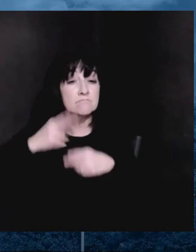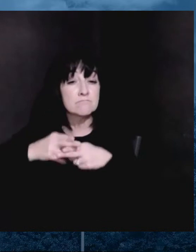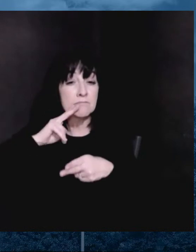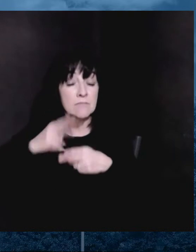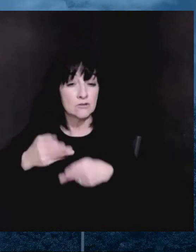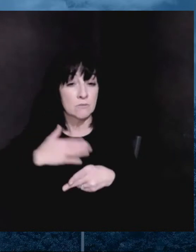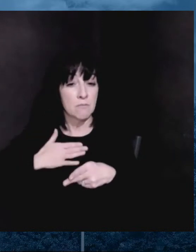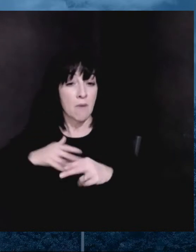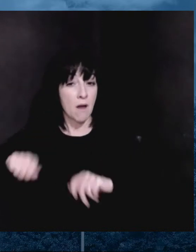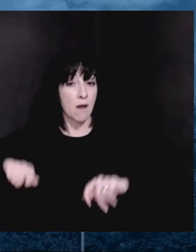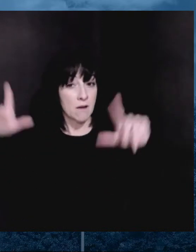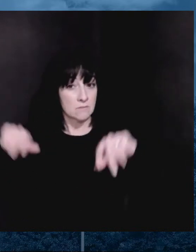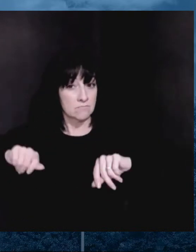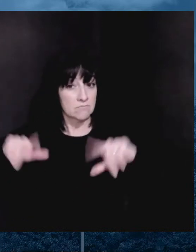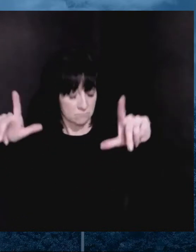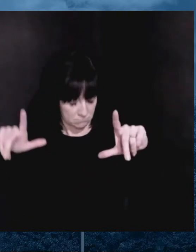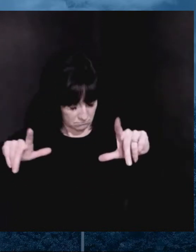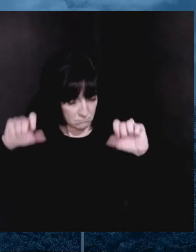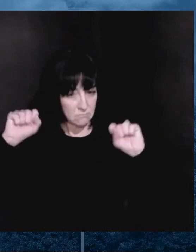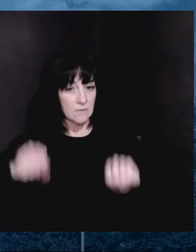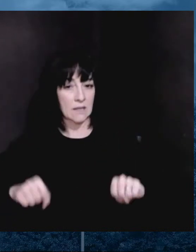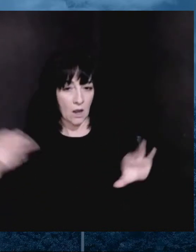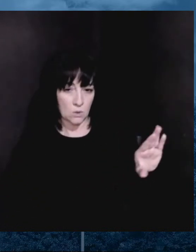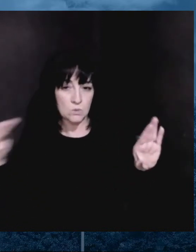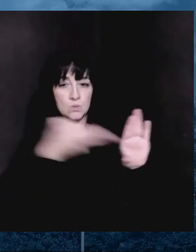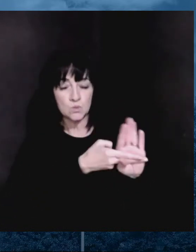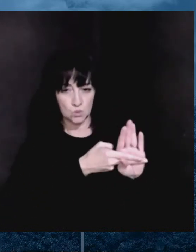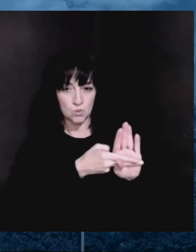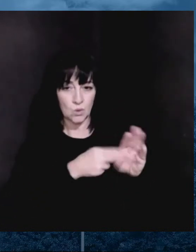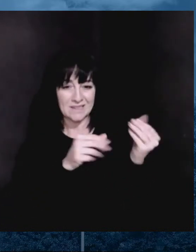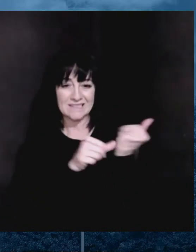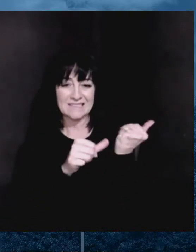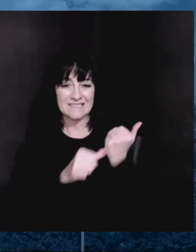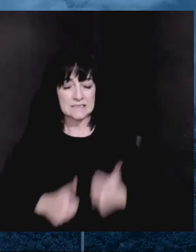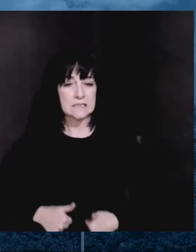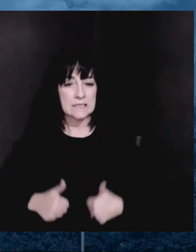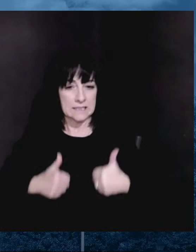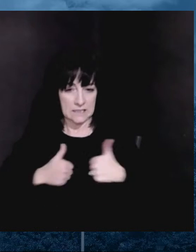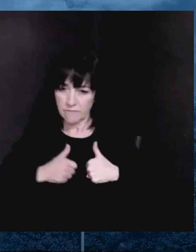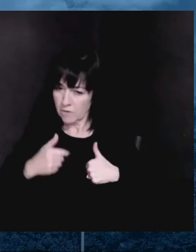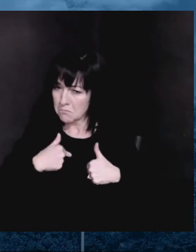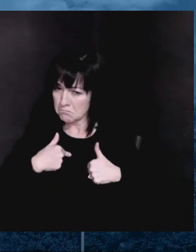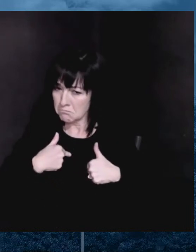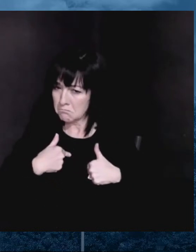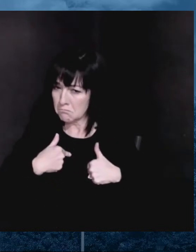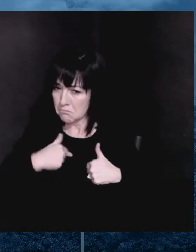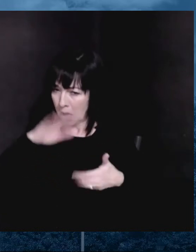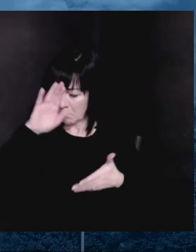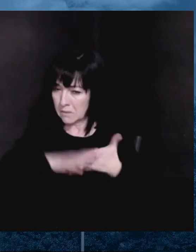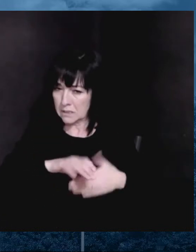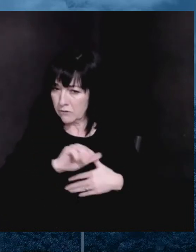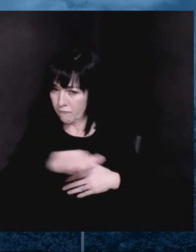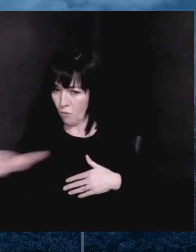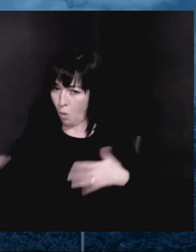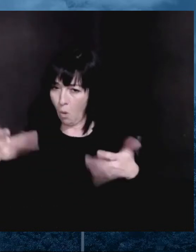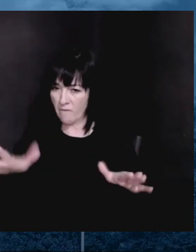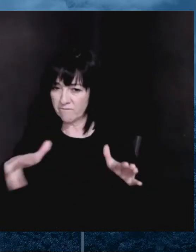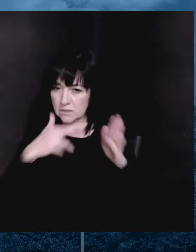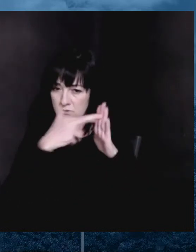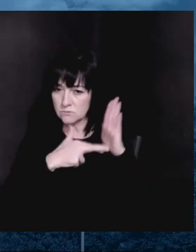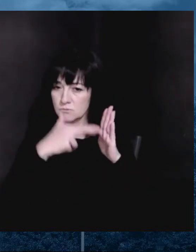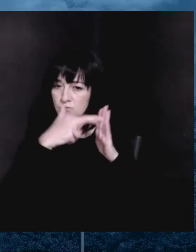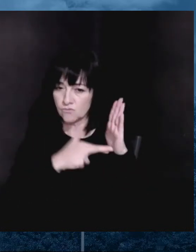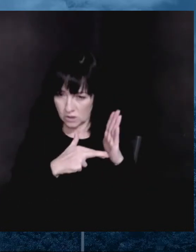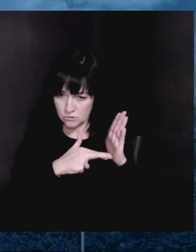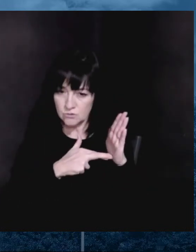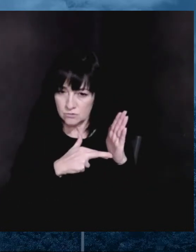had an opportunity to be a part of that federal pharmacy program, and I believe they've all signed up. So for staff and residents in those